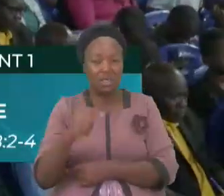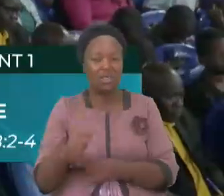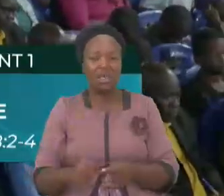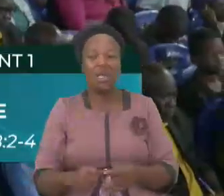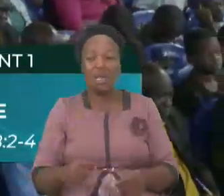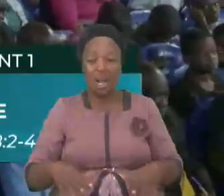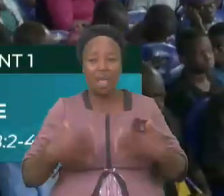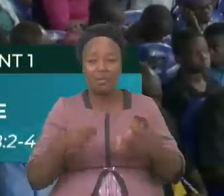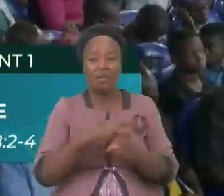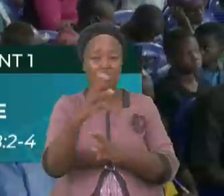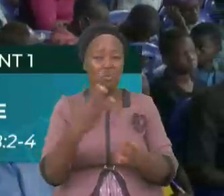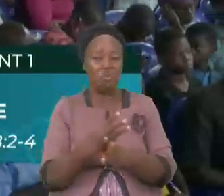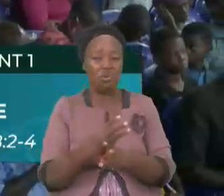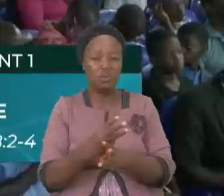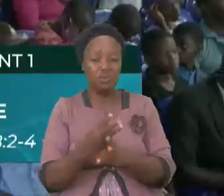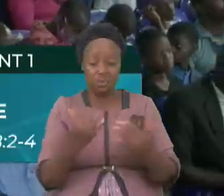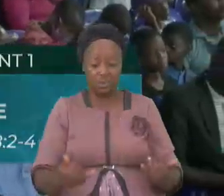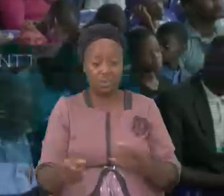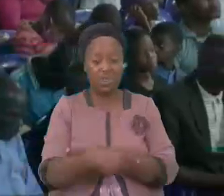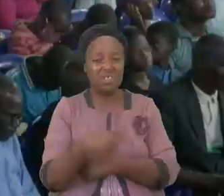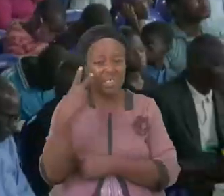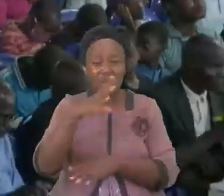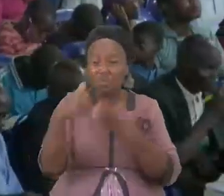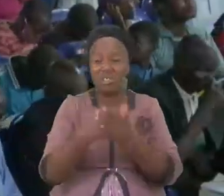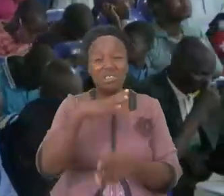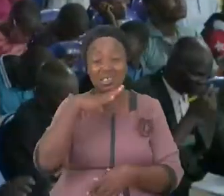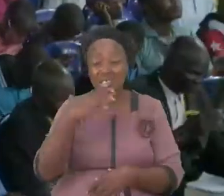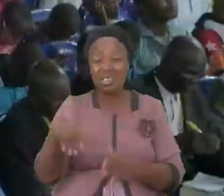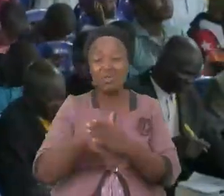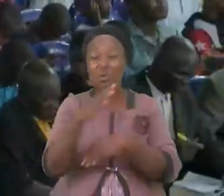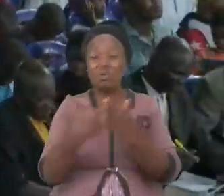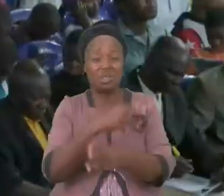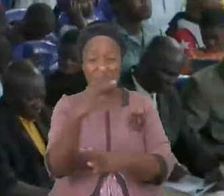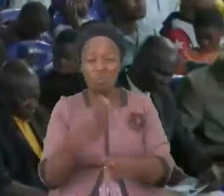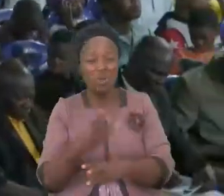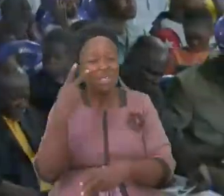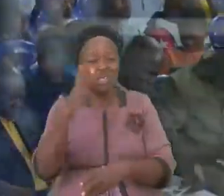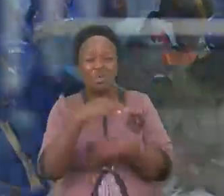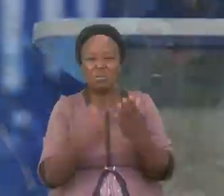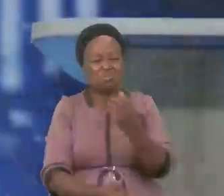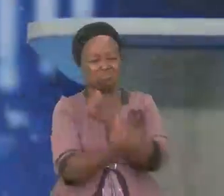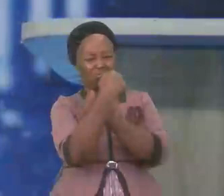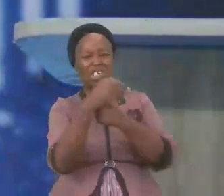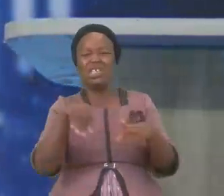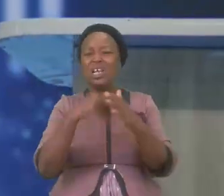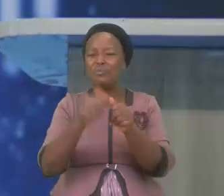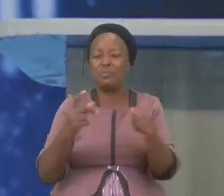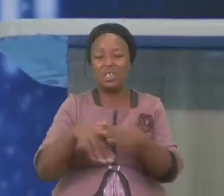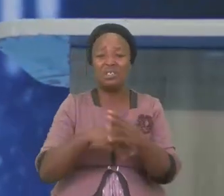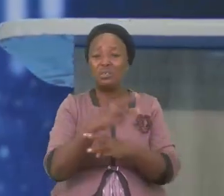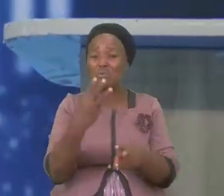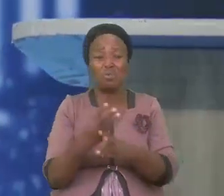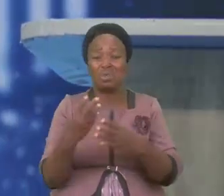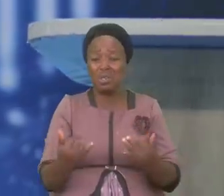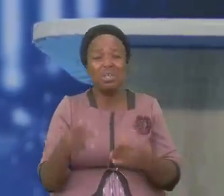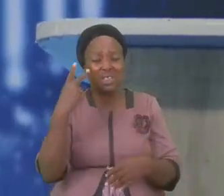the humiliation in Babylon. Look at how the devil pulls people down and drags people